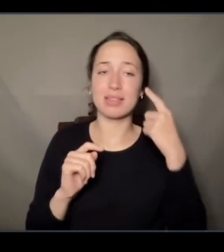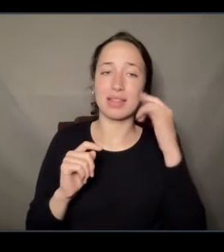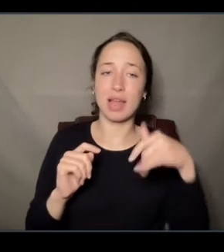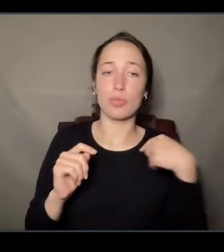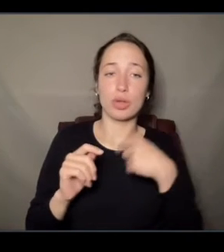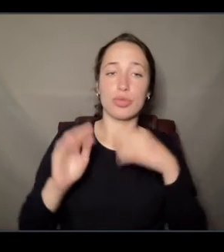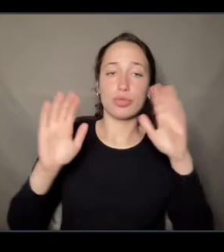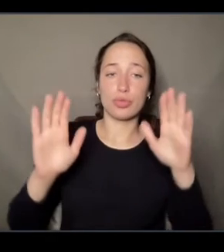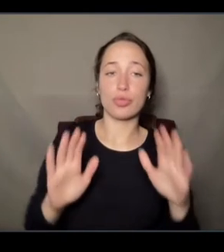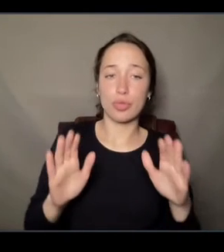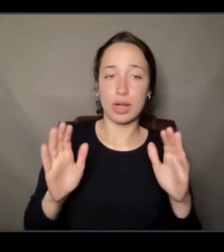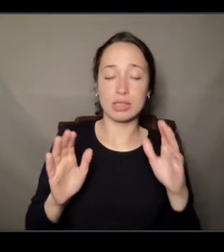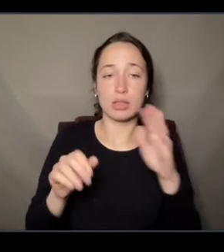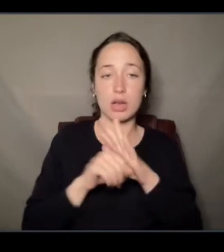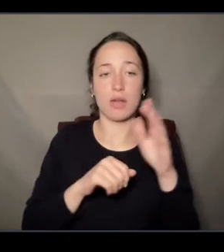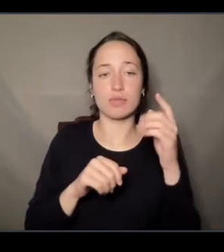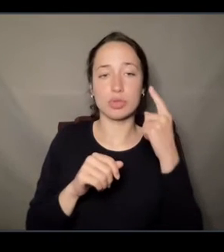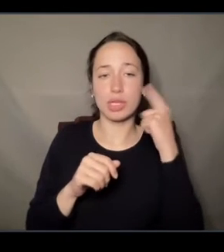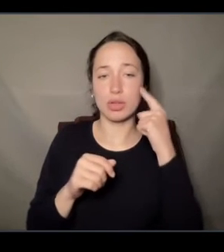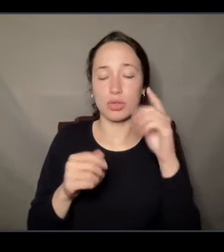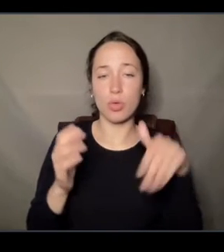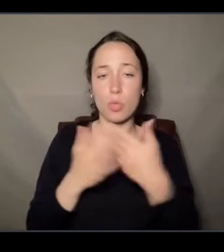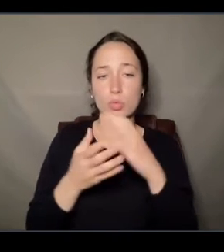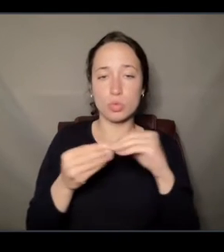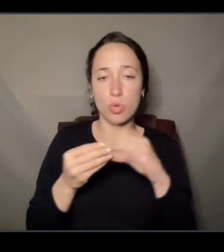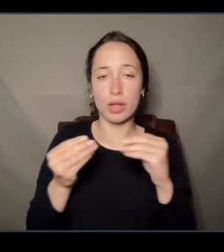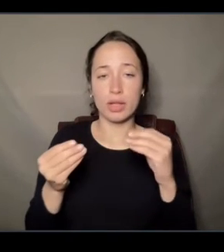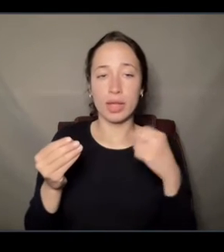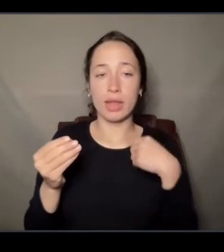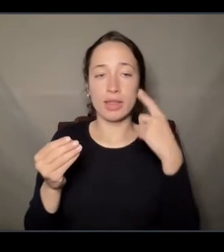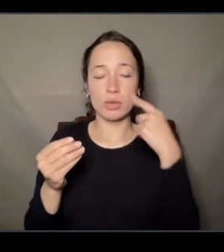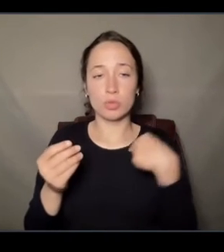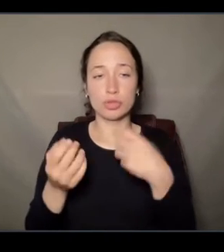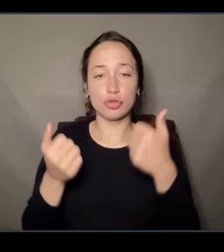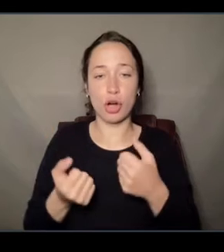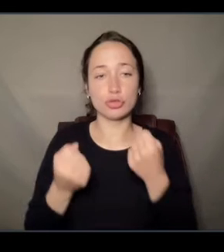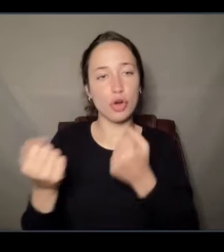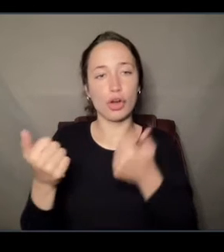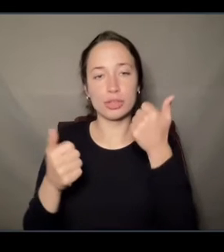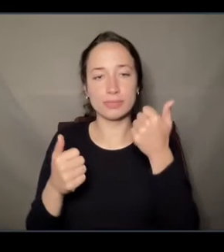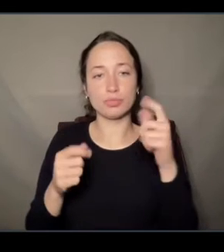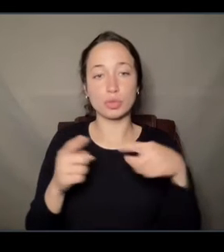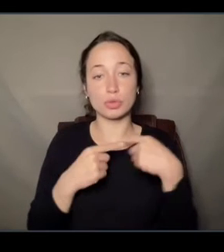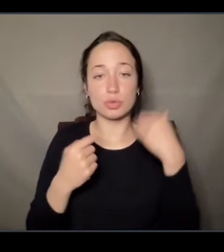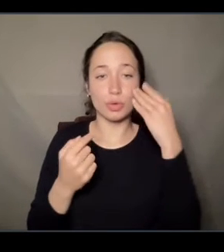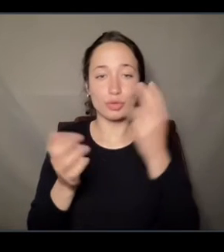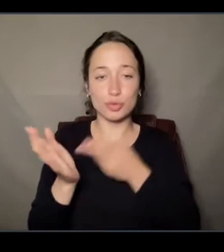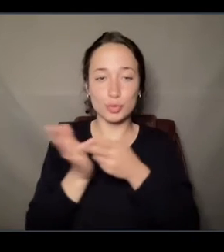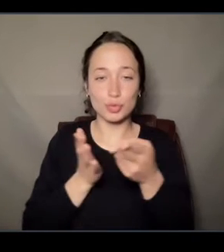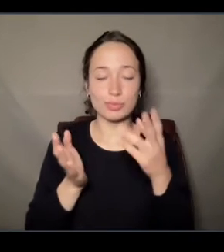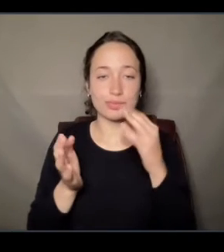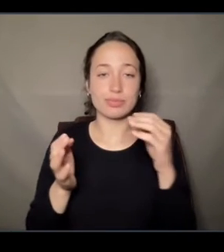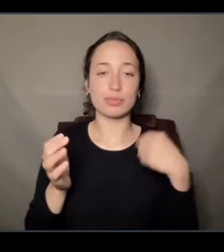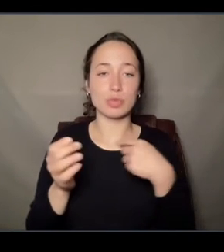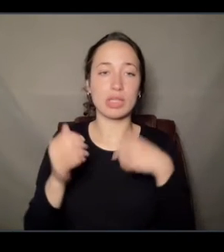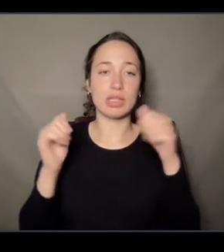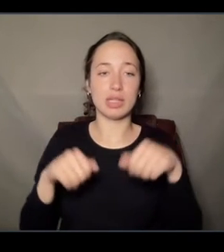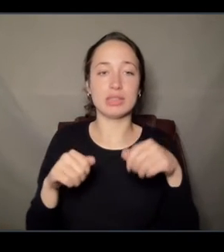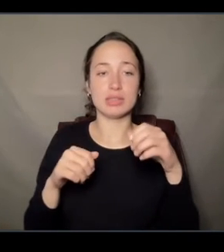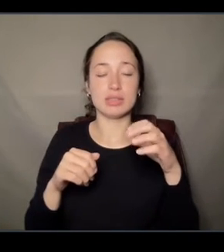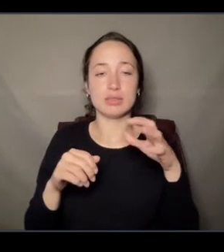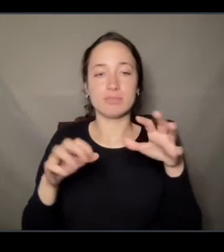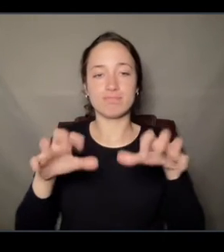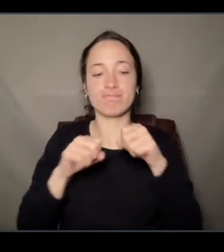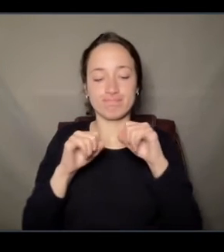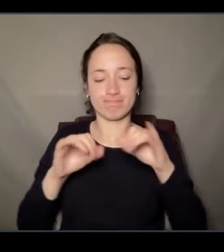we're great enough to hear the whole story. And I think we're stronger when we know the truth, and we can take in